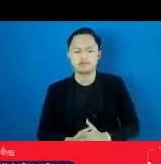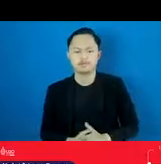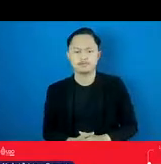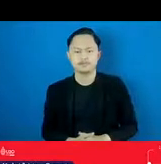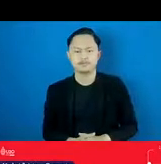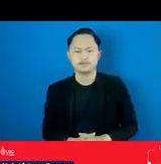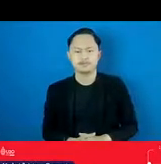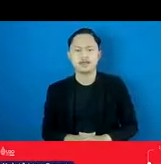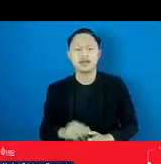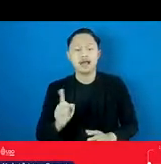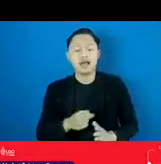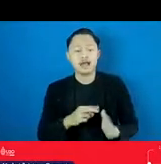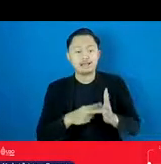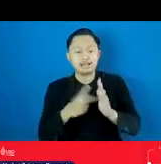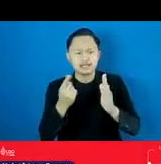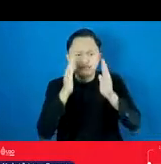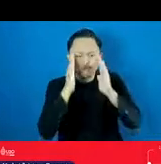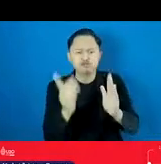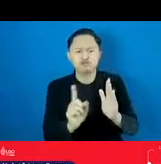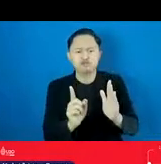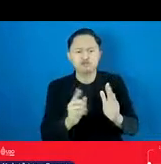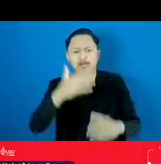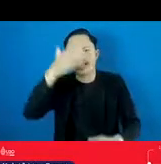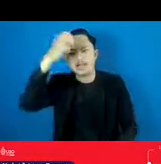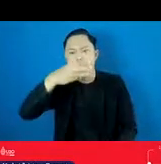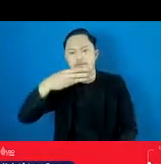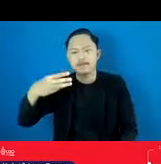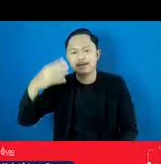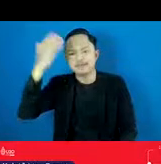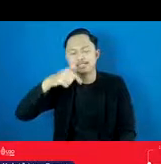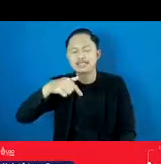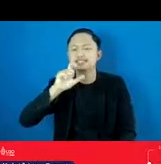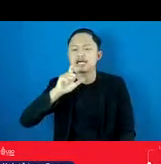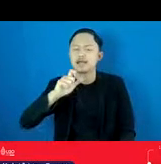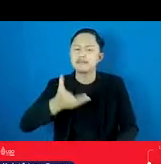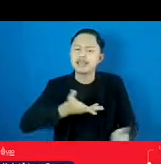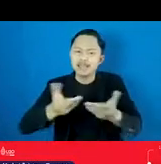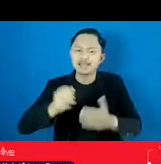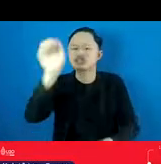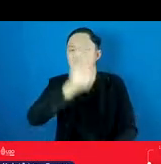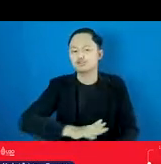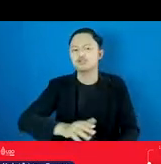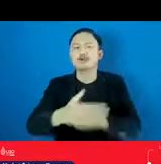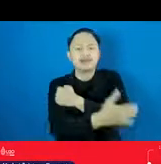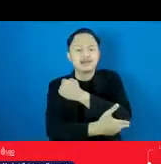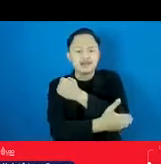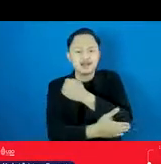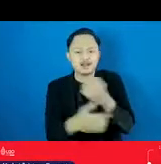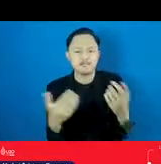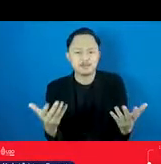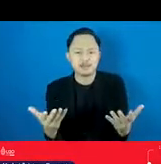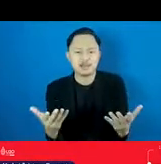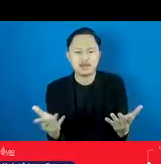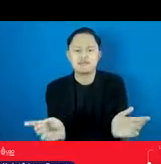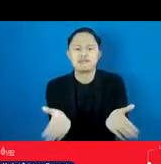to focus is that how these electric buses are going to help the whole country, whole nation, to stabilize the grids and